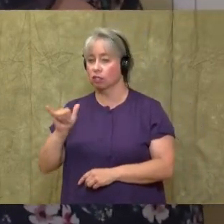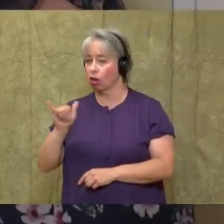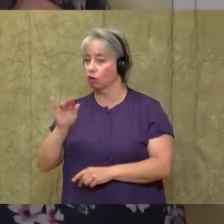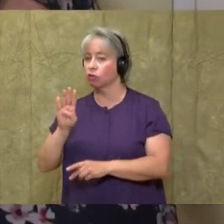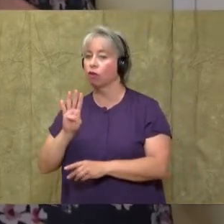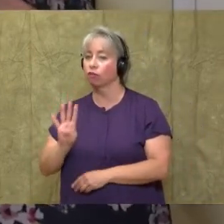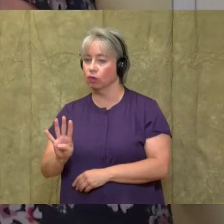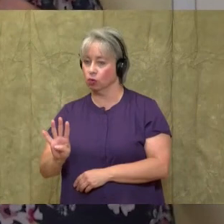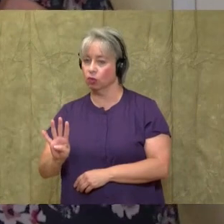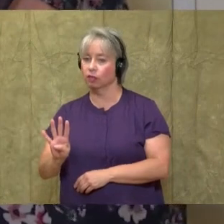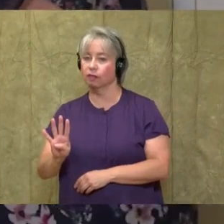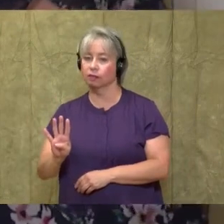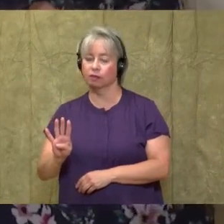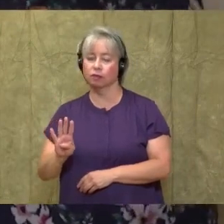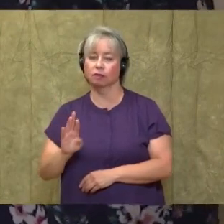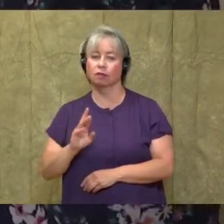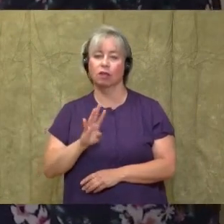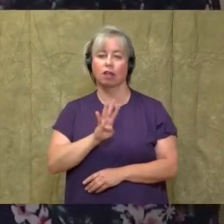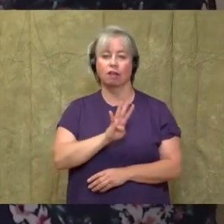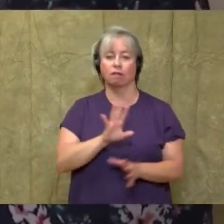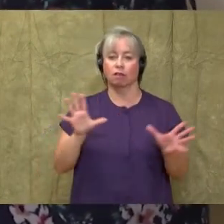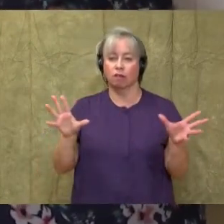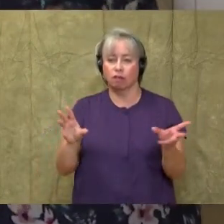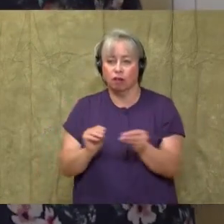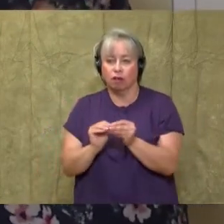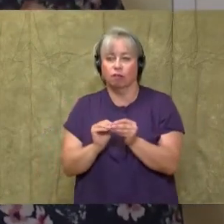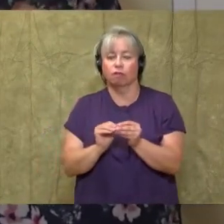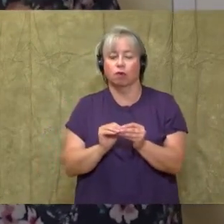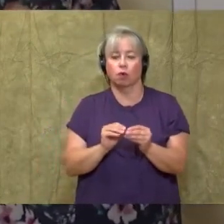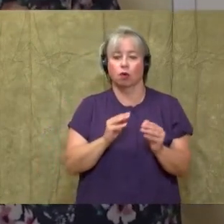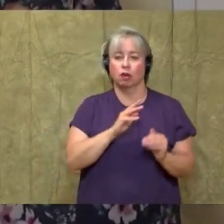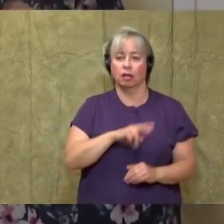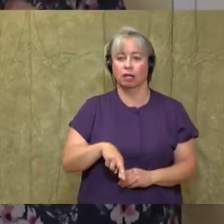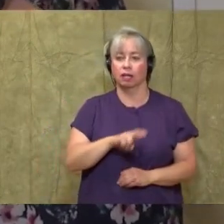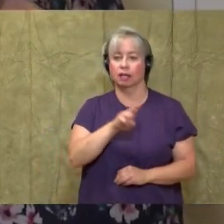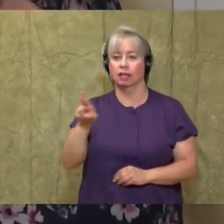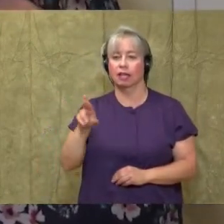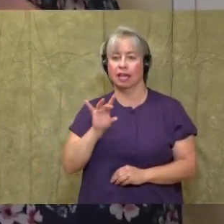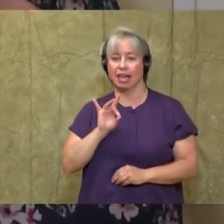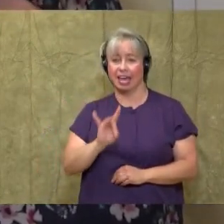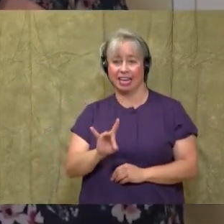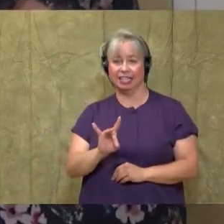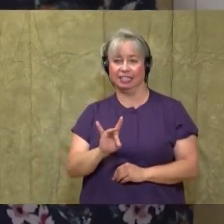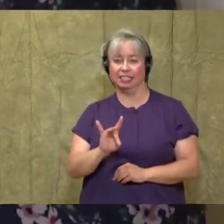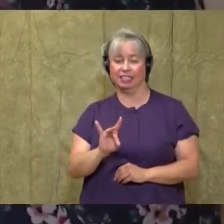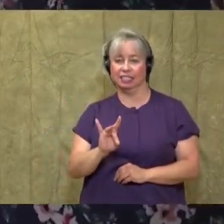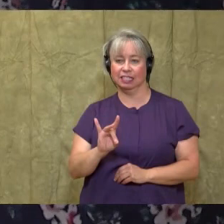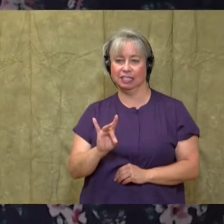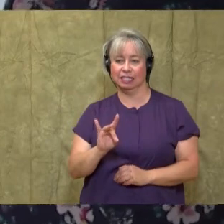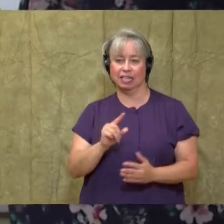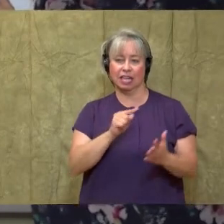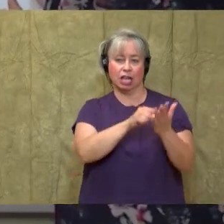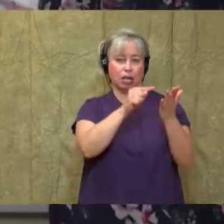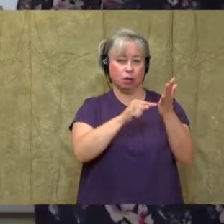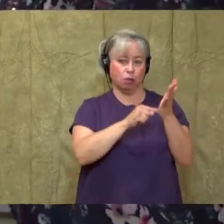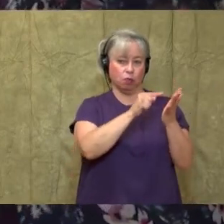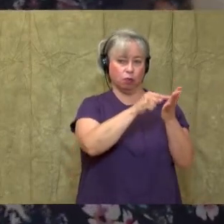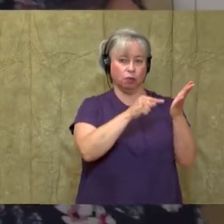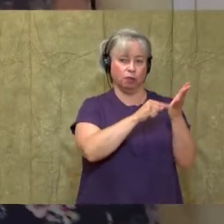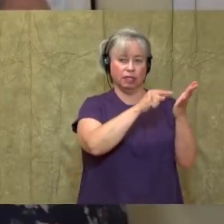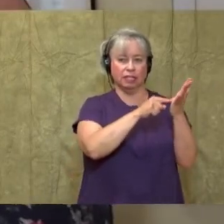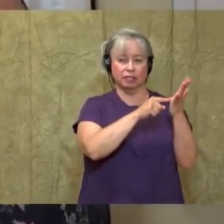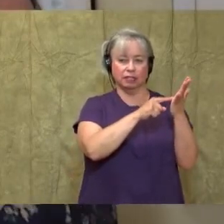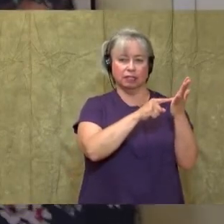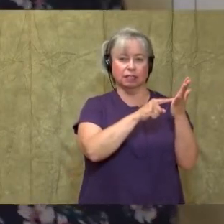4. So 4 plus 4 is 8. And the square root of 8 is somewhere